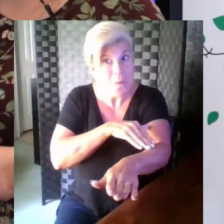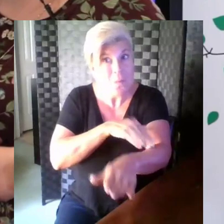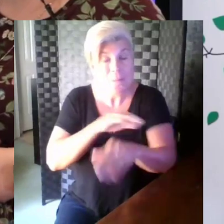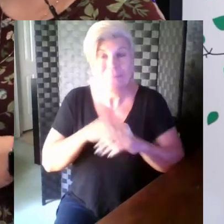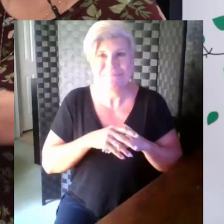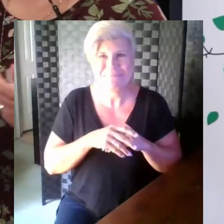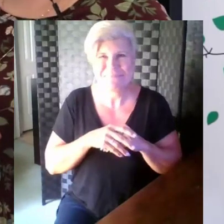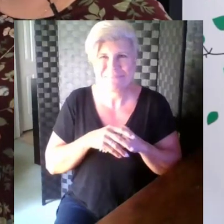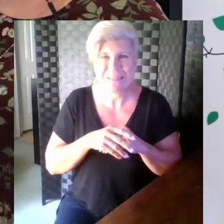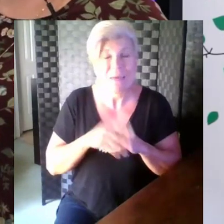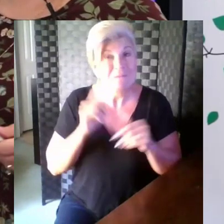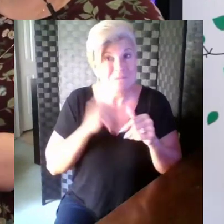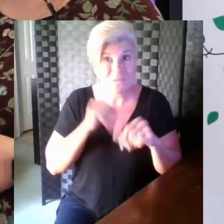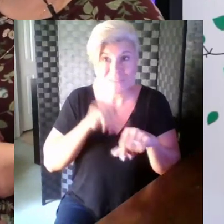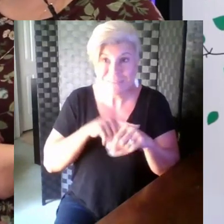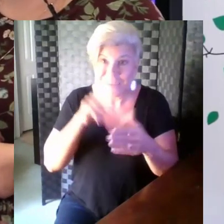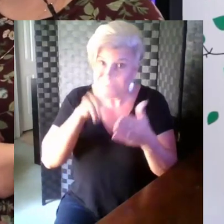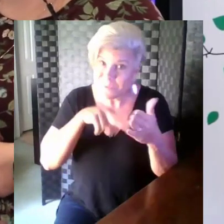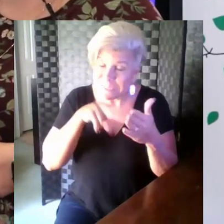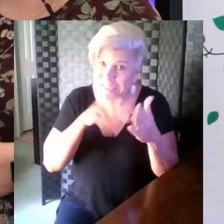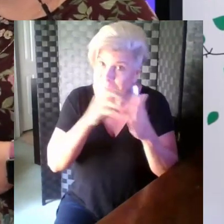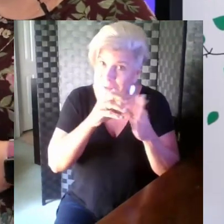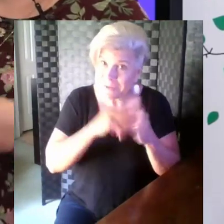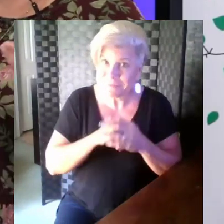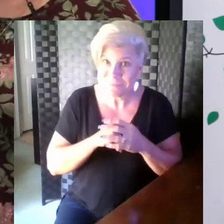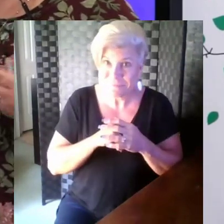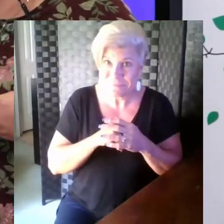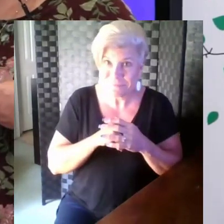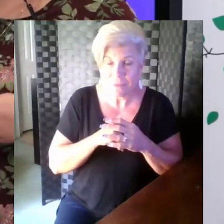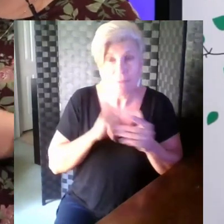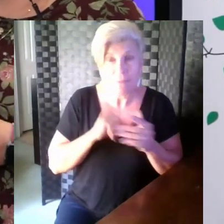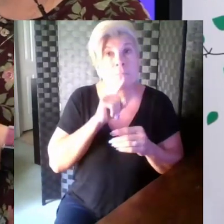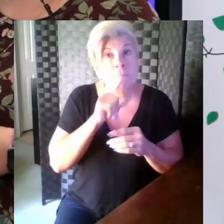slowly because it's the first time we're seeing this text.